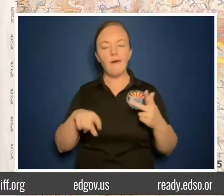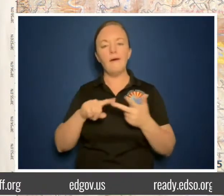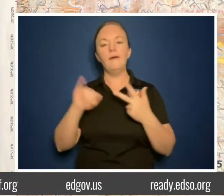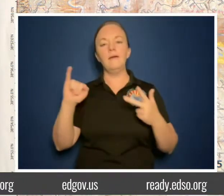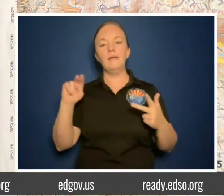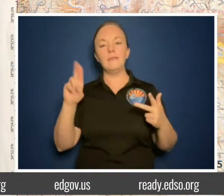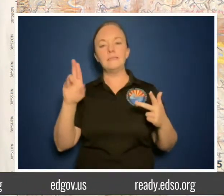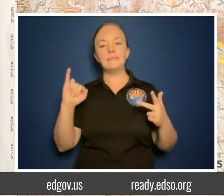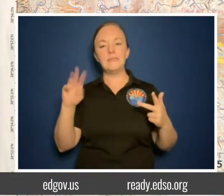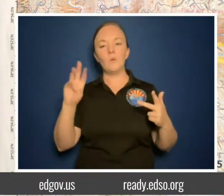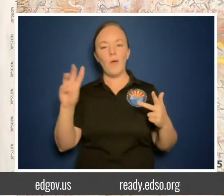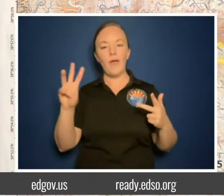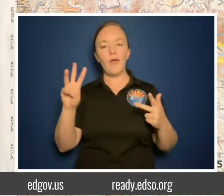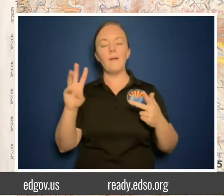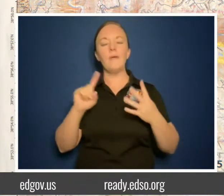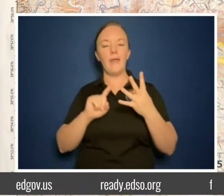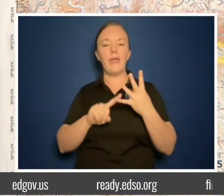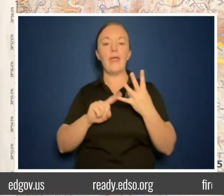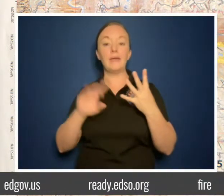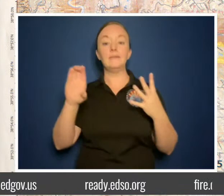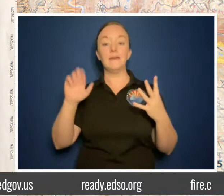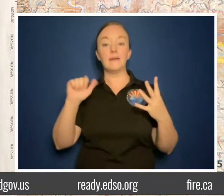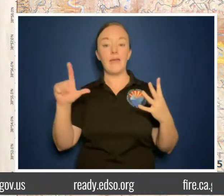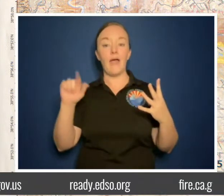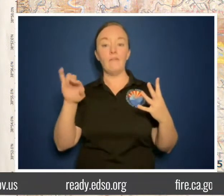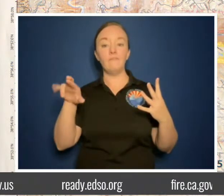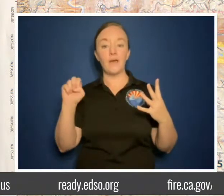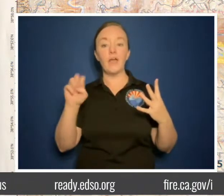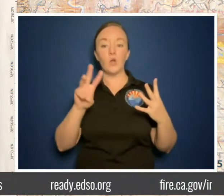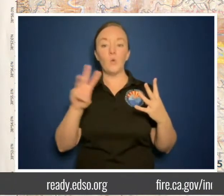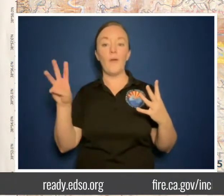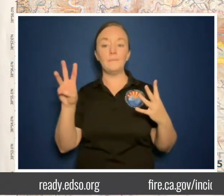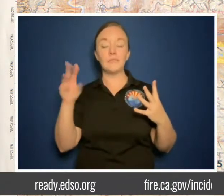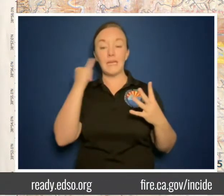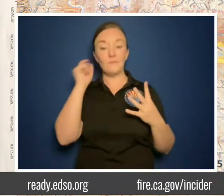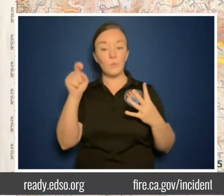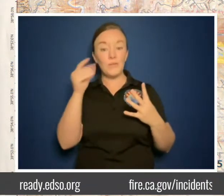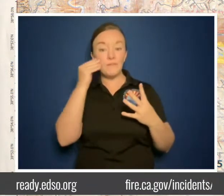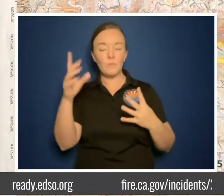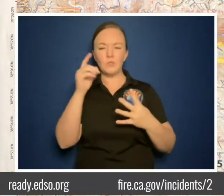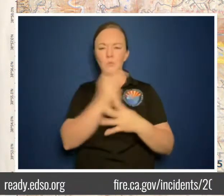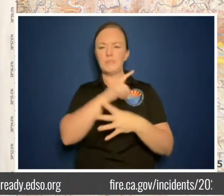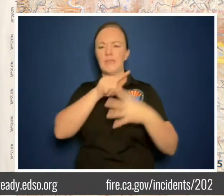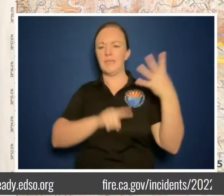website. Please look at those up if you need information, or check our phone list and you